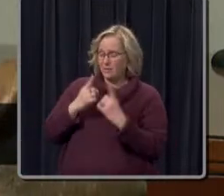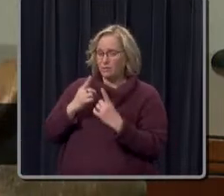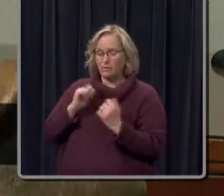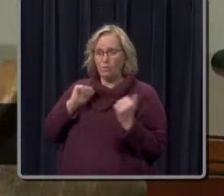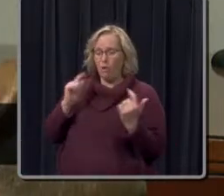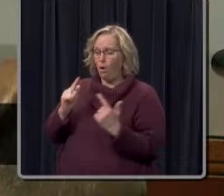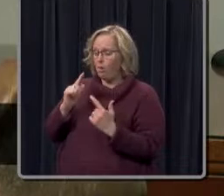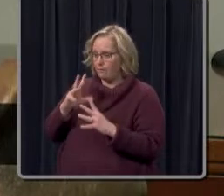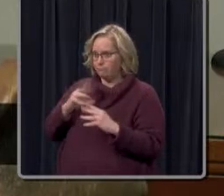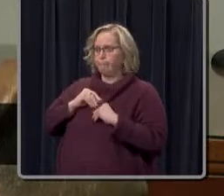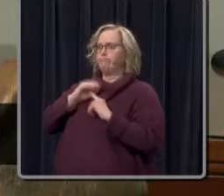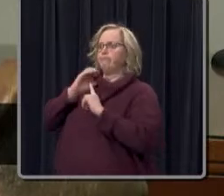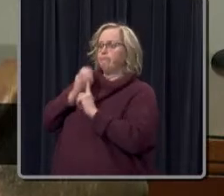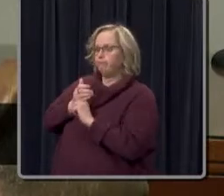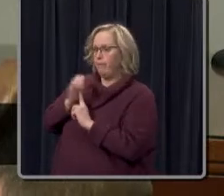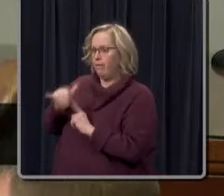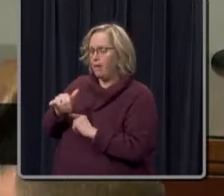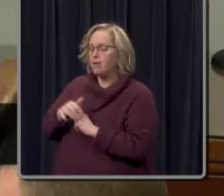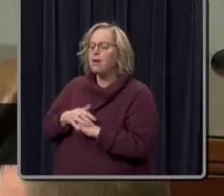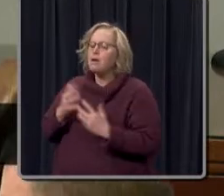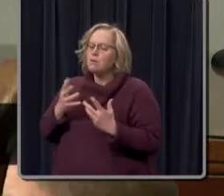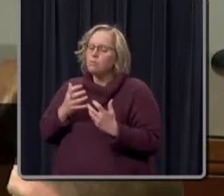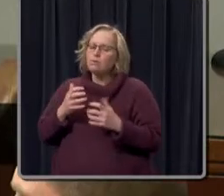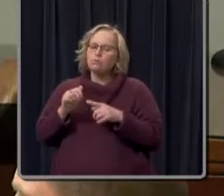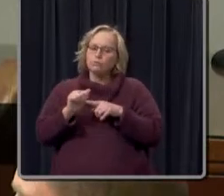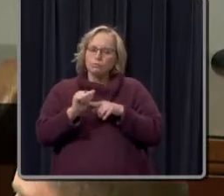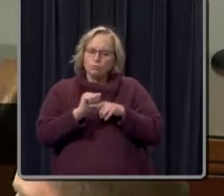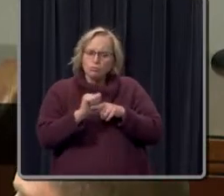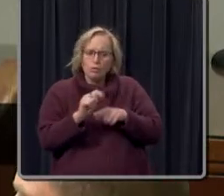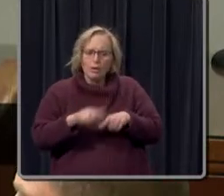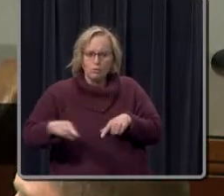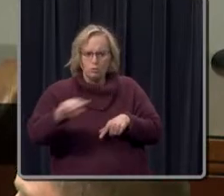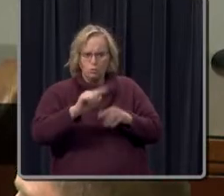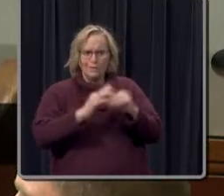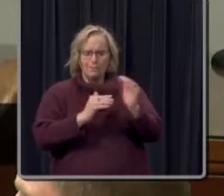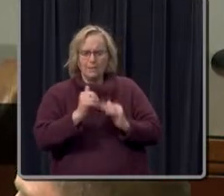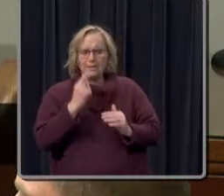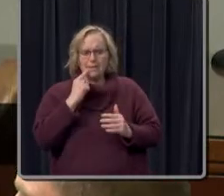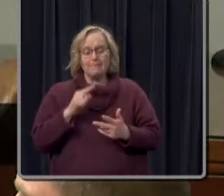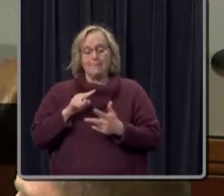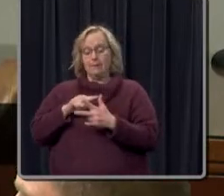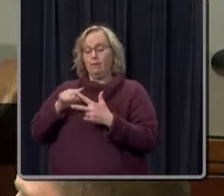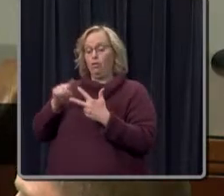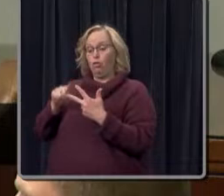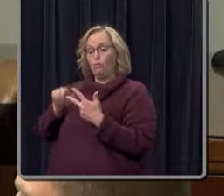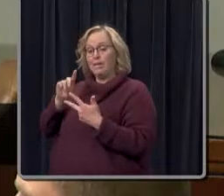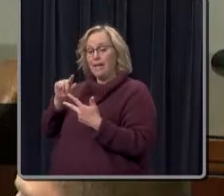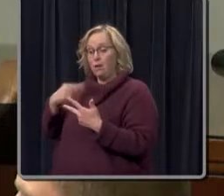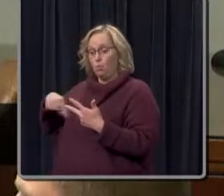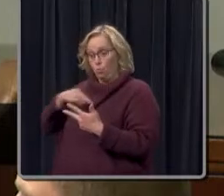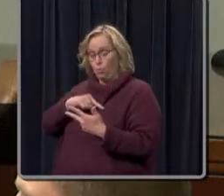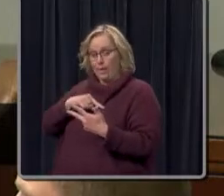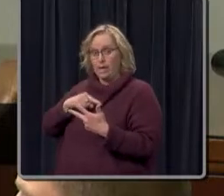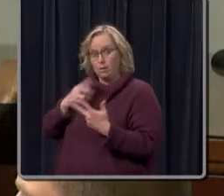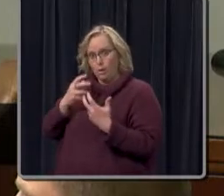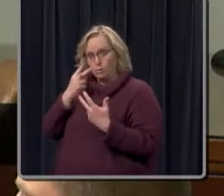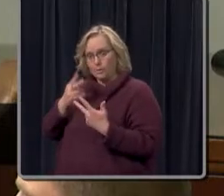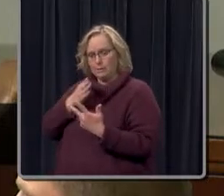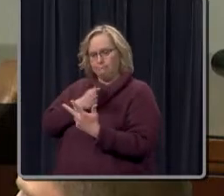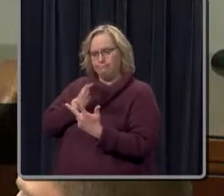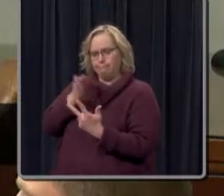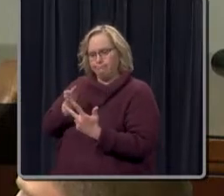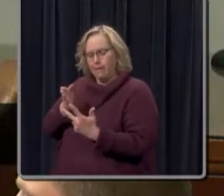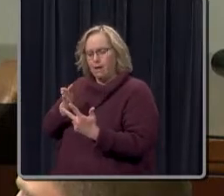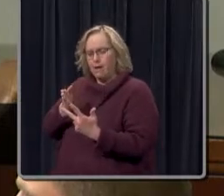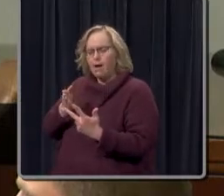to train you as a building to also say, you know what, here are the 3 pieces of data we really want to see right beside each other. And so how